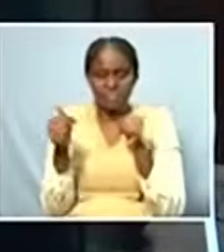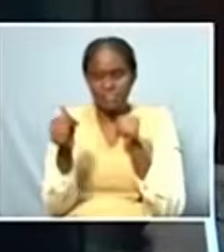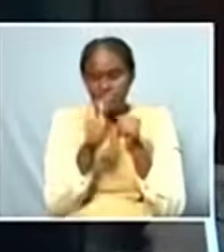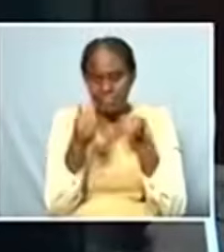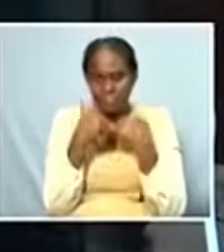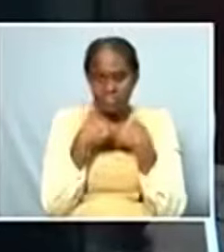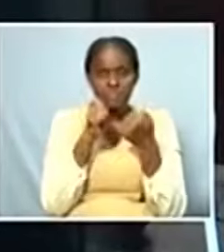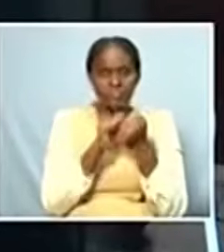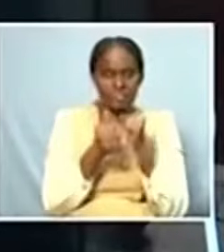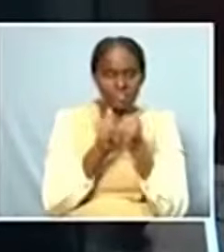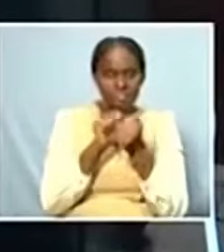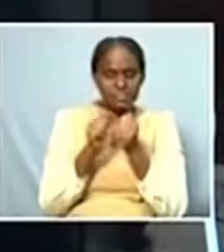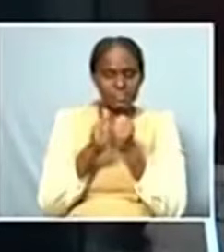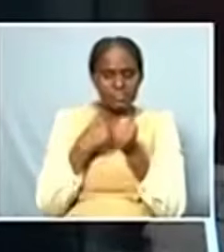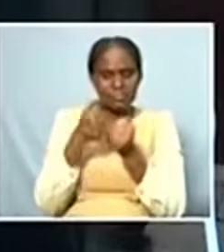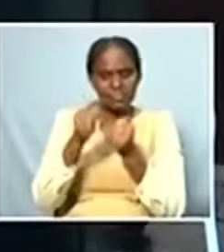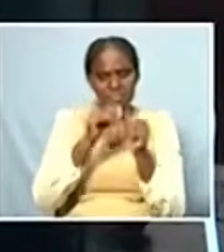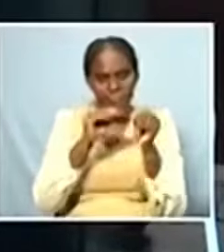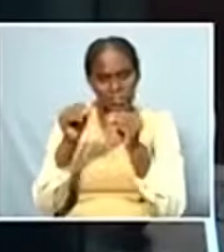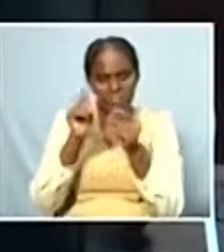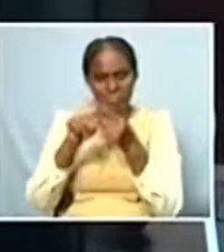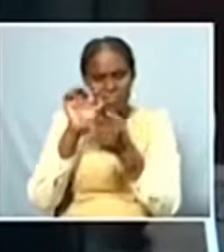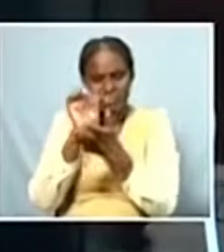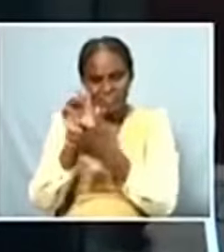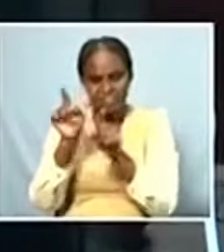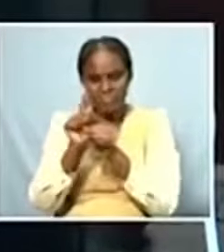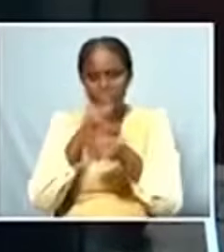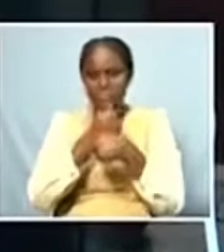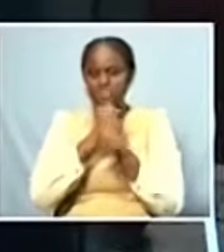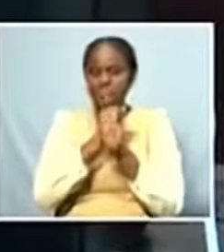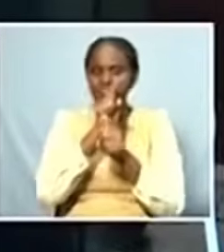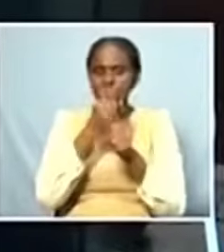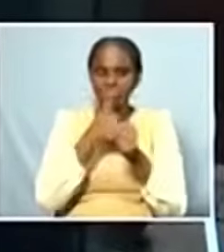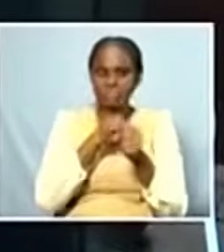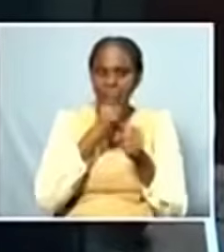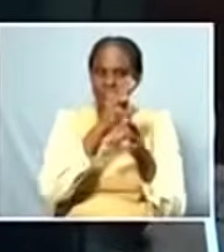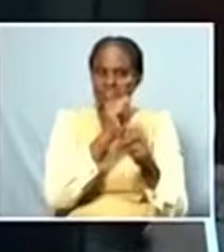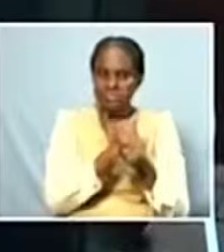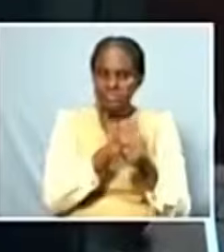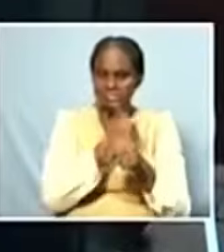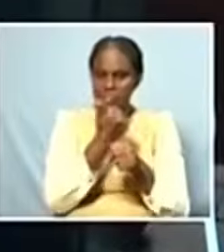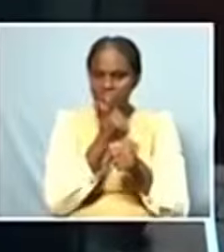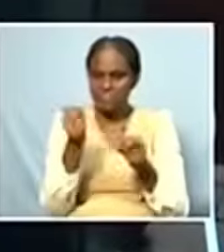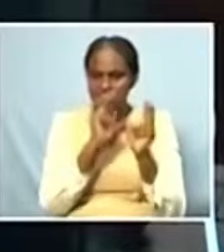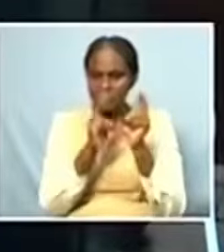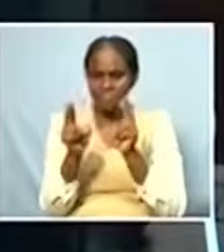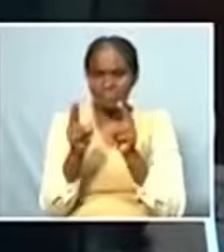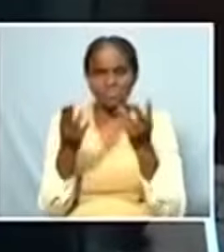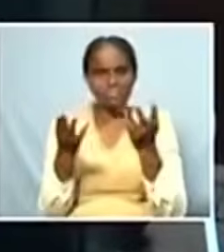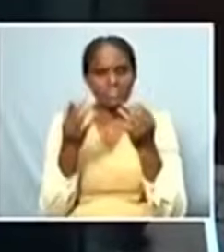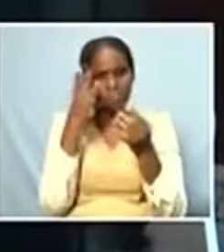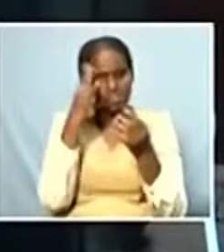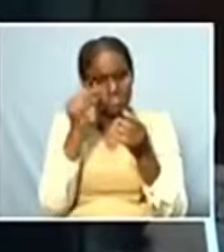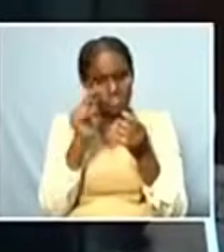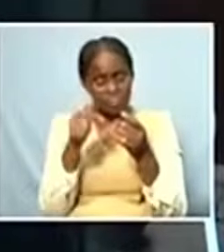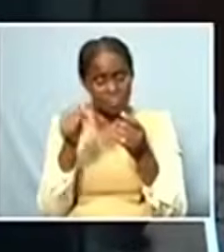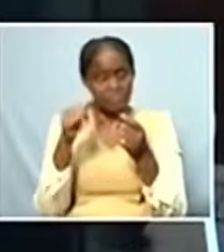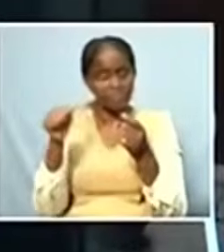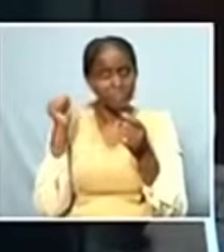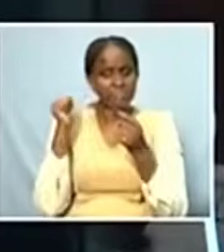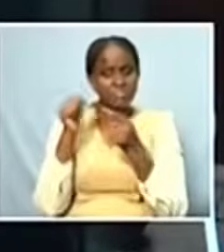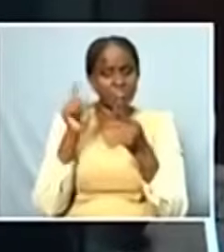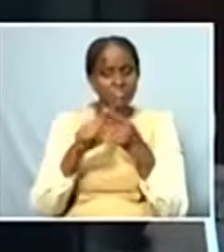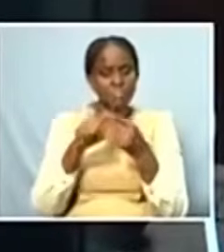encounter problems, you go to encash and the insurer and have not gotten a satisfactory response actually why they were refusing